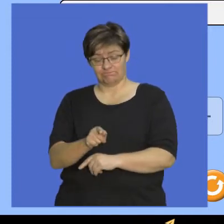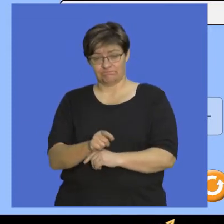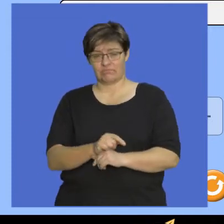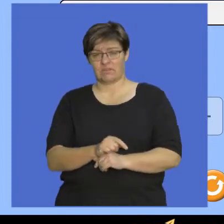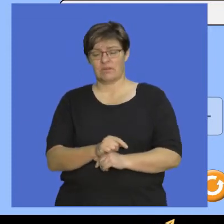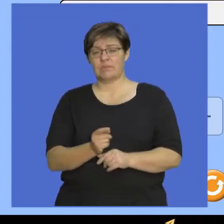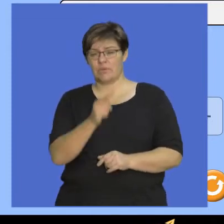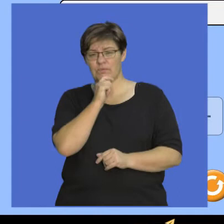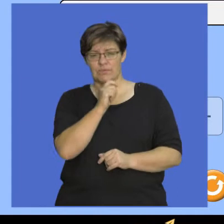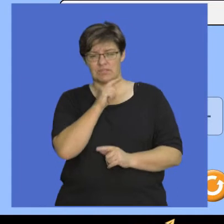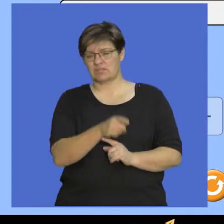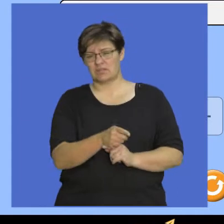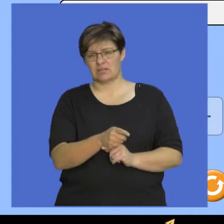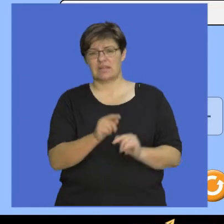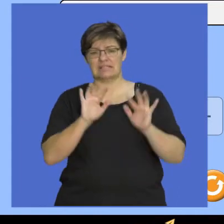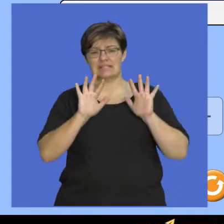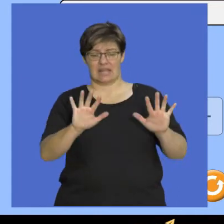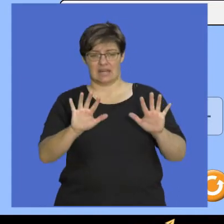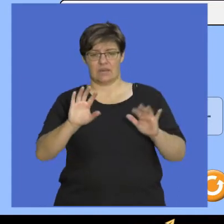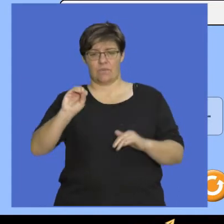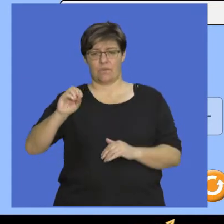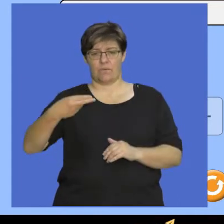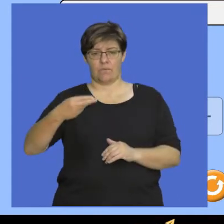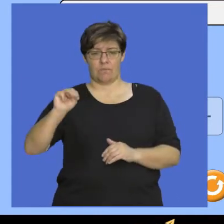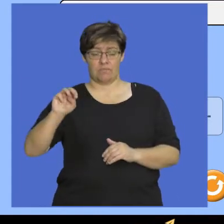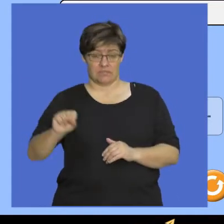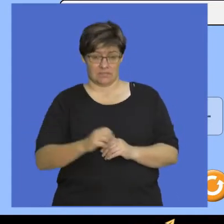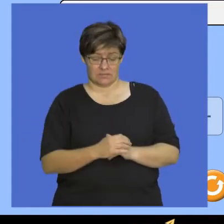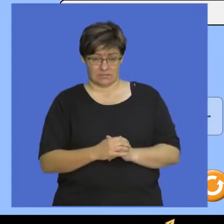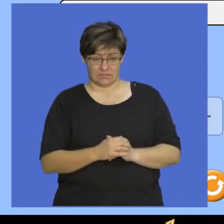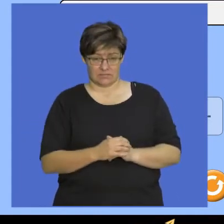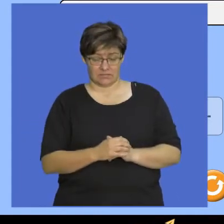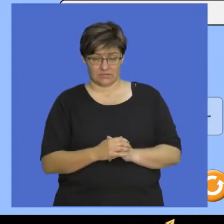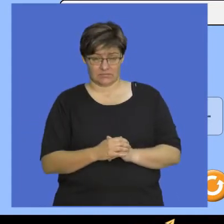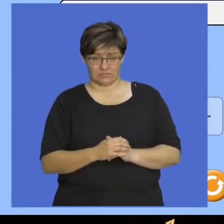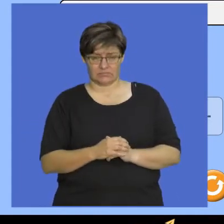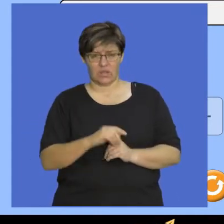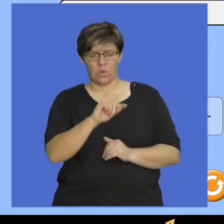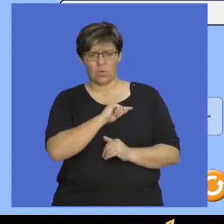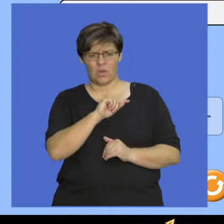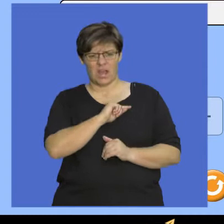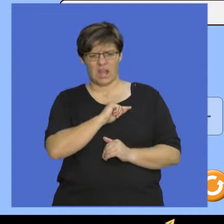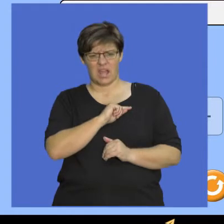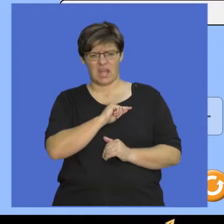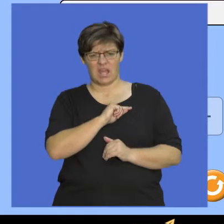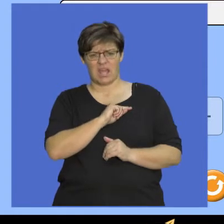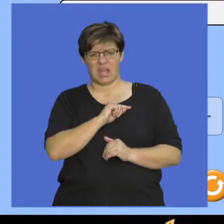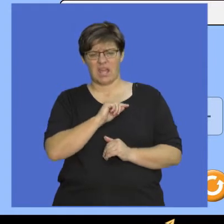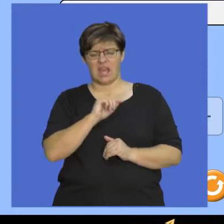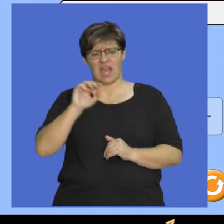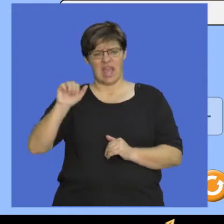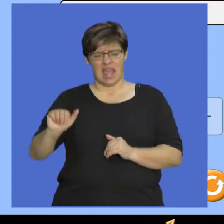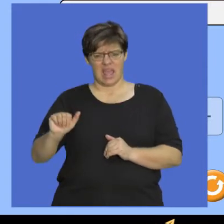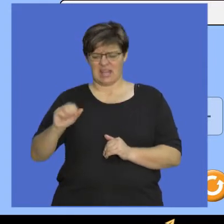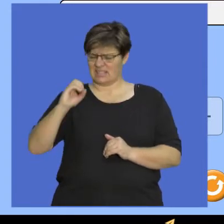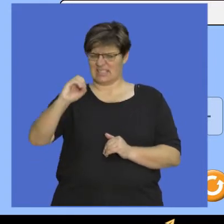resistor there that we have used is actually 10 ohms, okay? The reason why there is a 0 ampere of current in